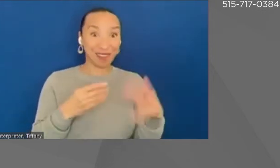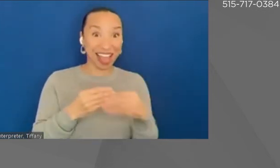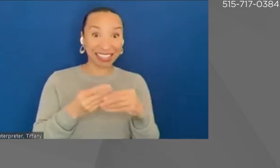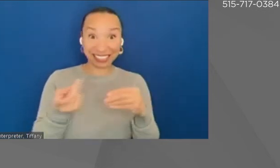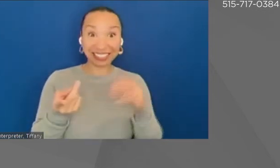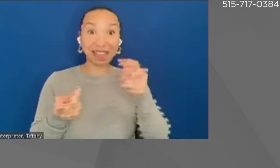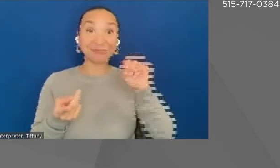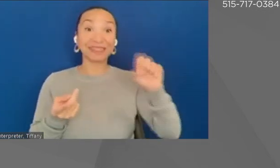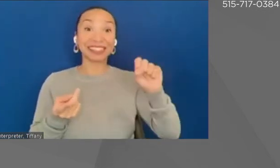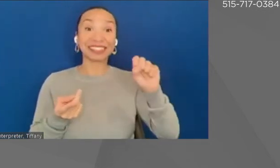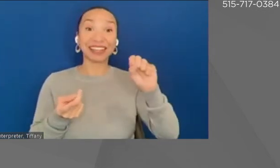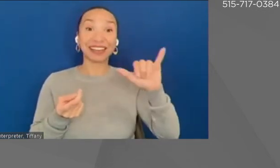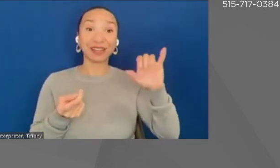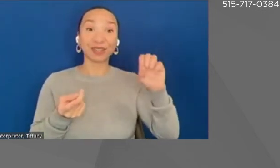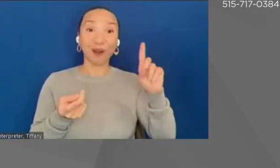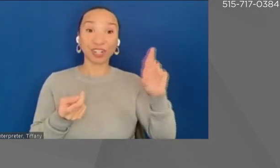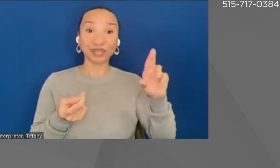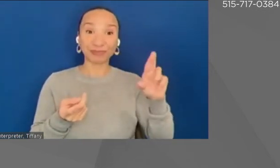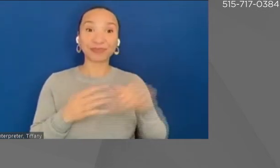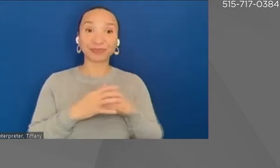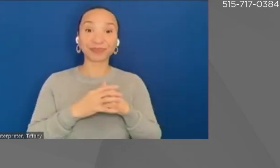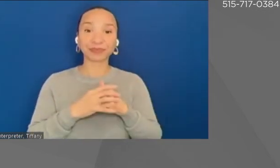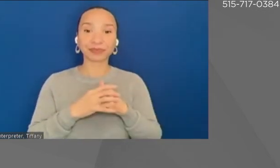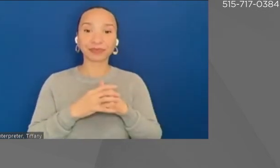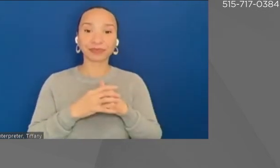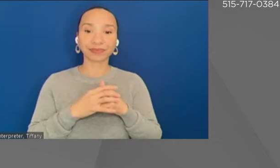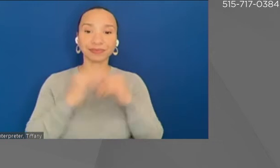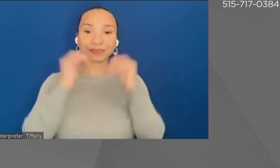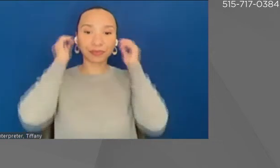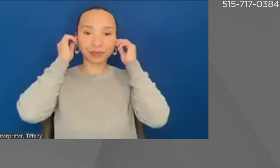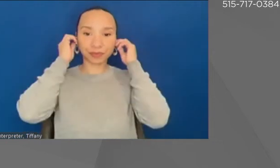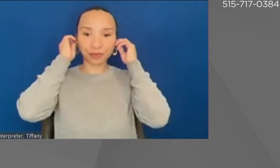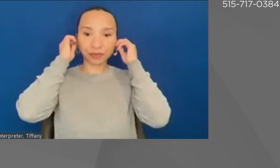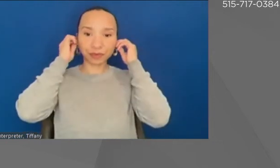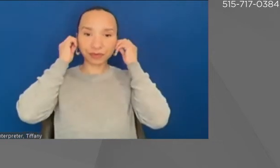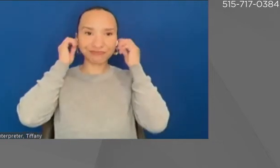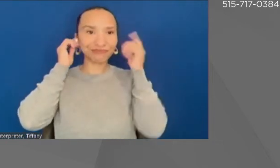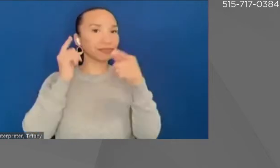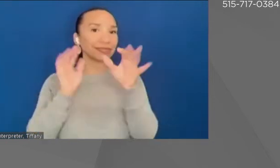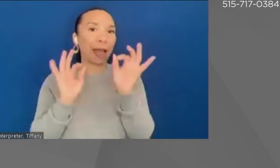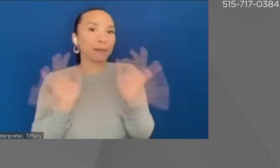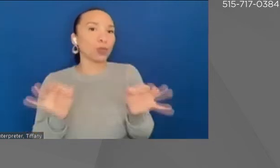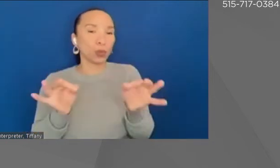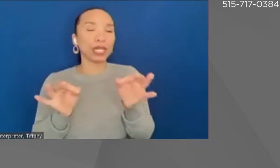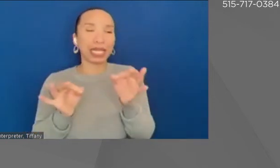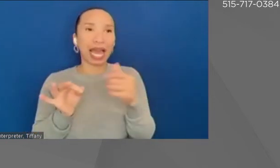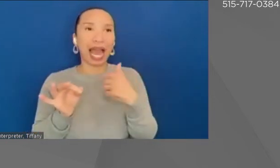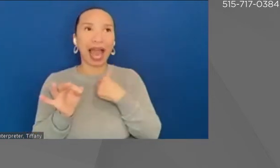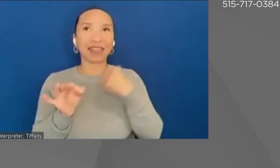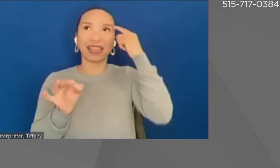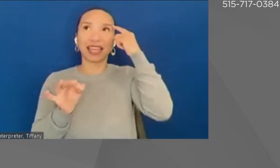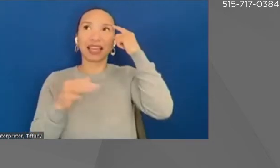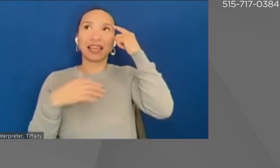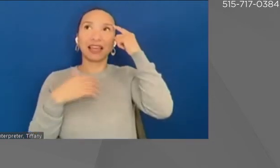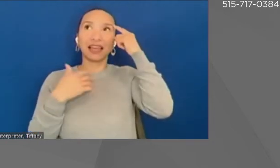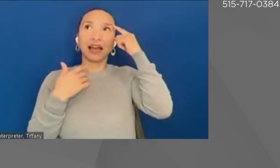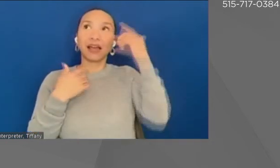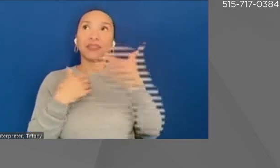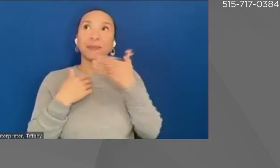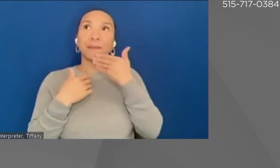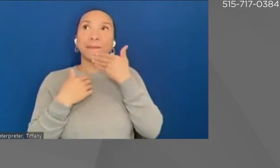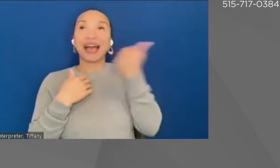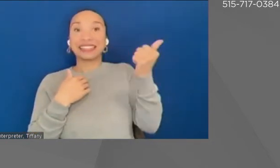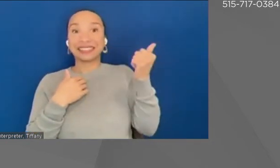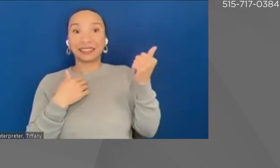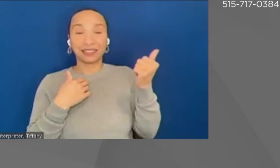ahead, Ms. Yoder. Yeah, absolutely. So I would say the best thing about this past year is